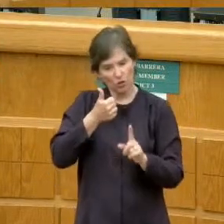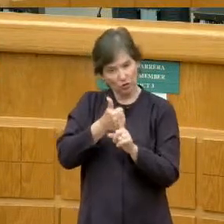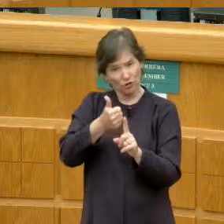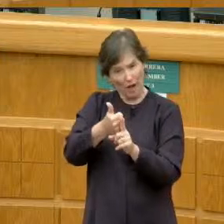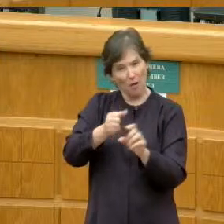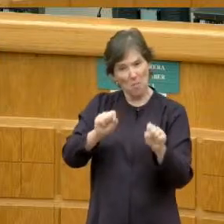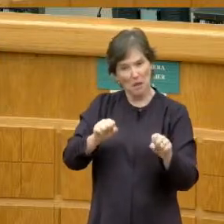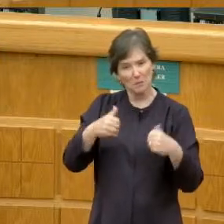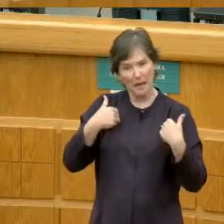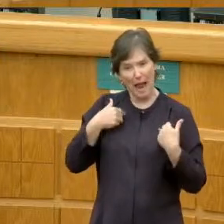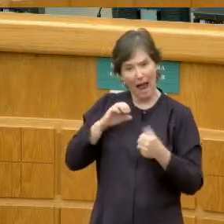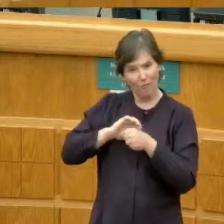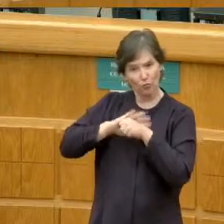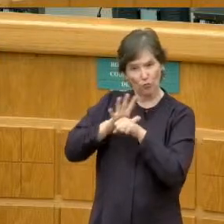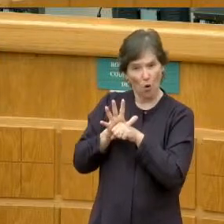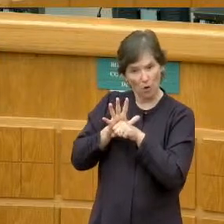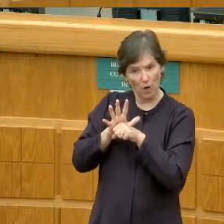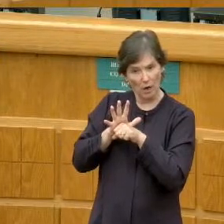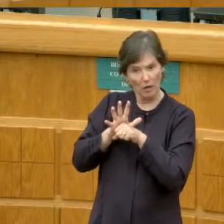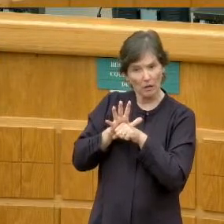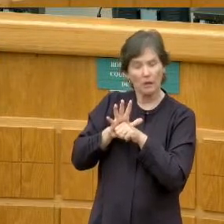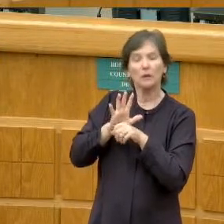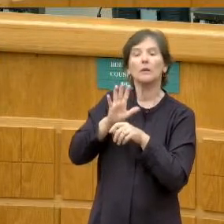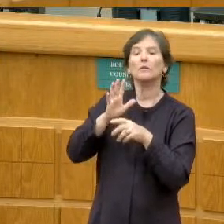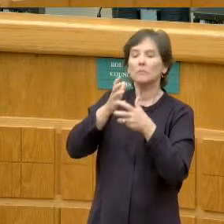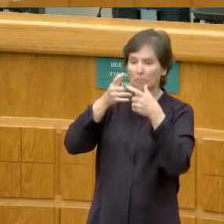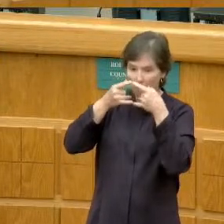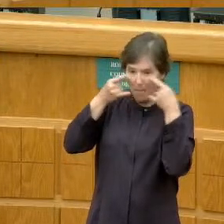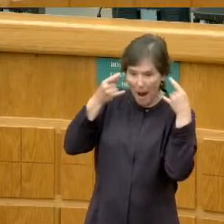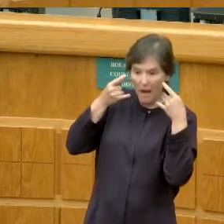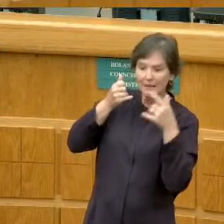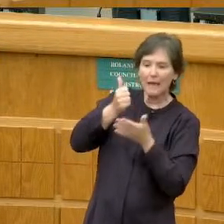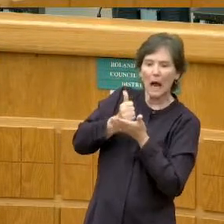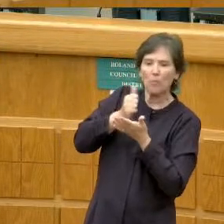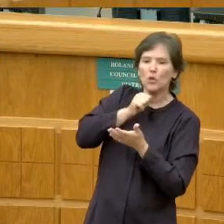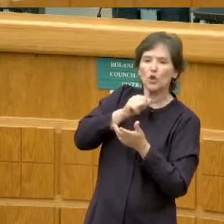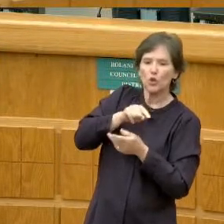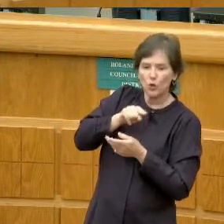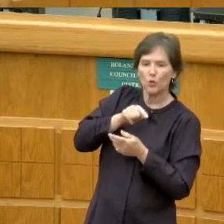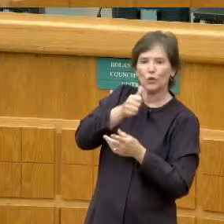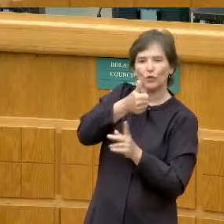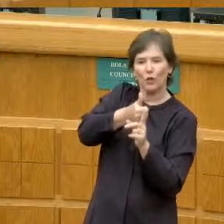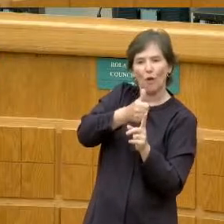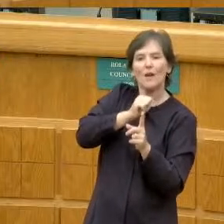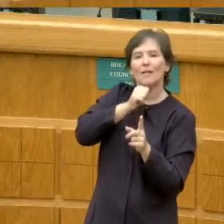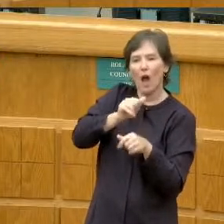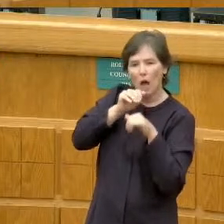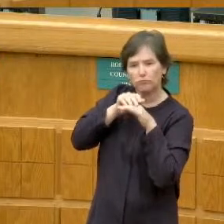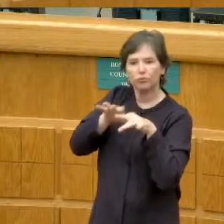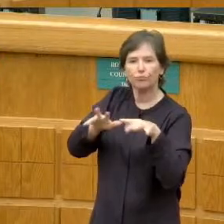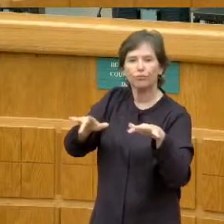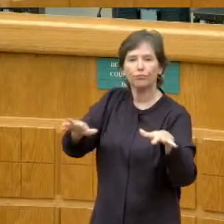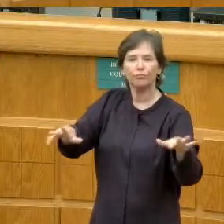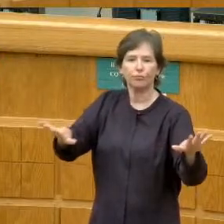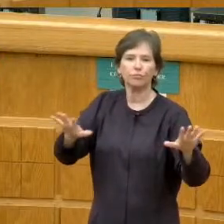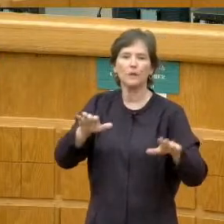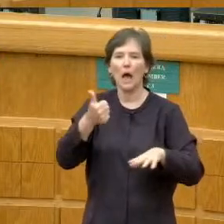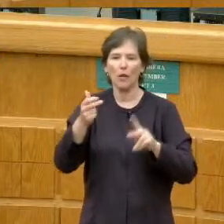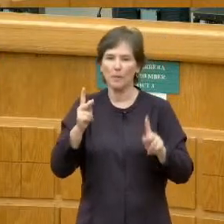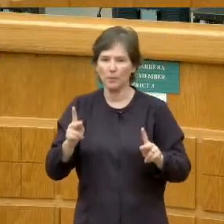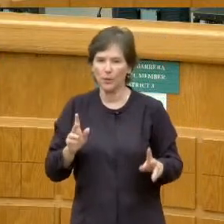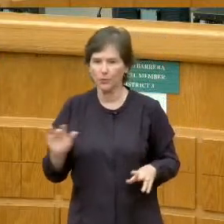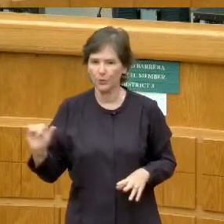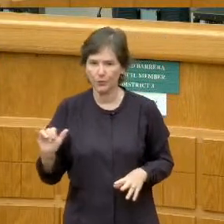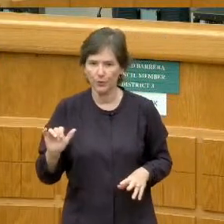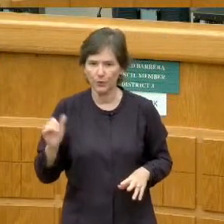social distance isn't just for your protection, it's for people that are around you as well, so we can keep them safe. And of